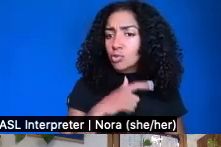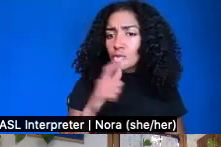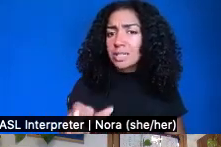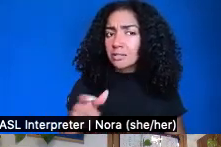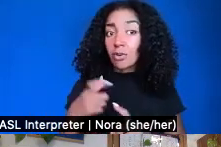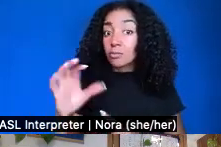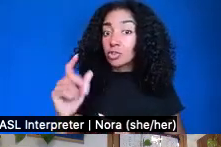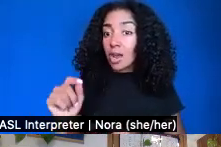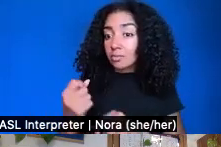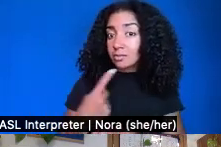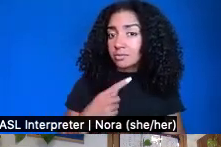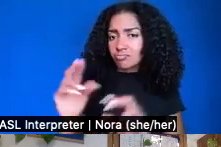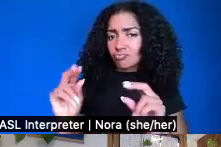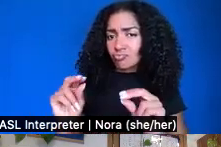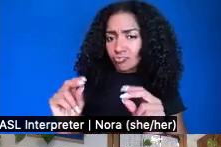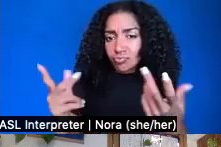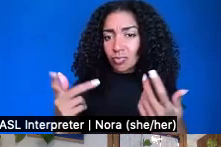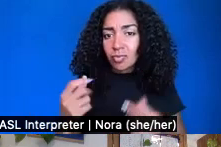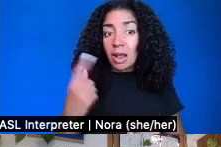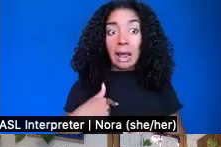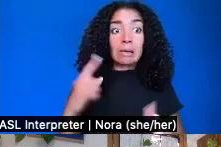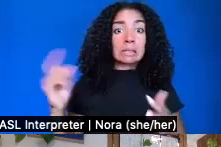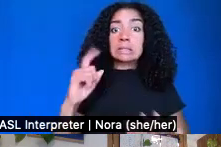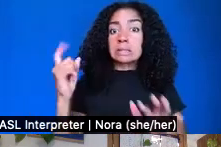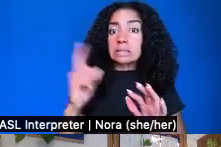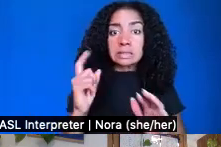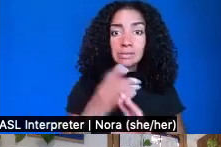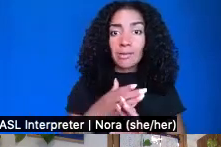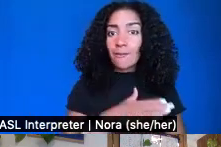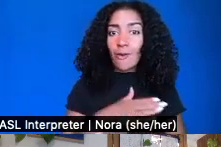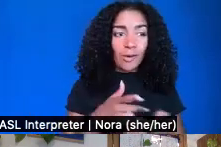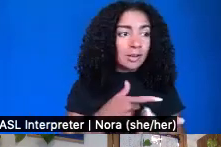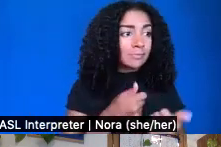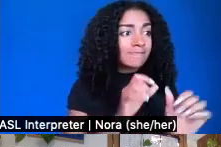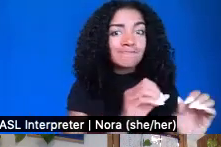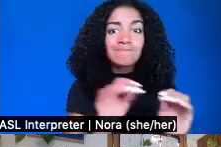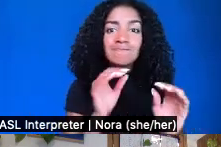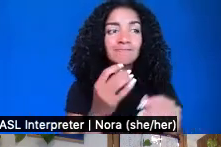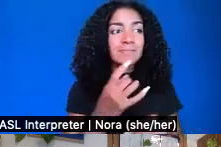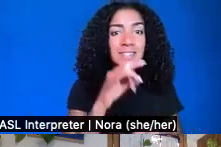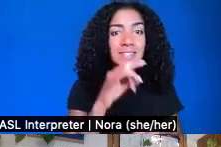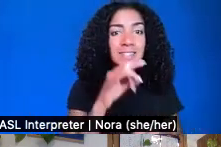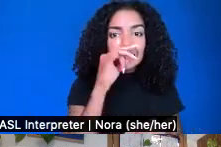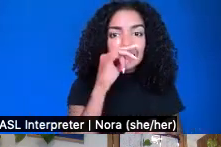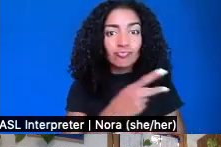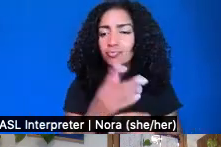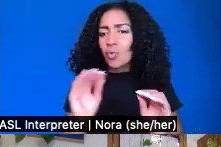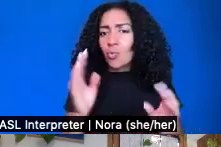I was running around shutting off TVs and getting snacks for my nephew, so no worries, man, this is real life and we're all